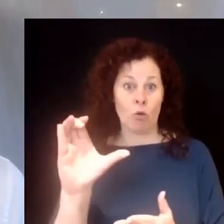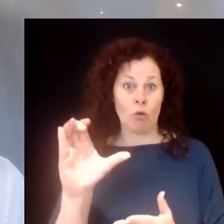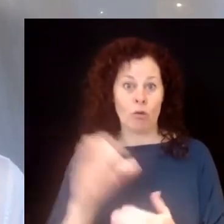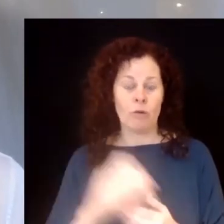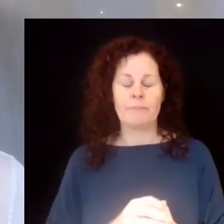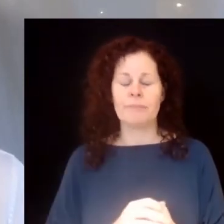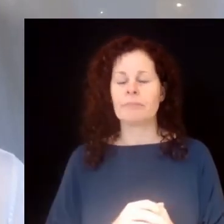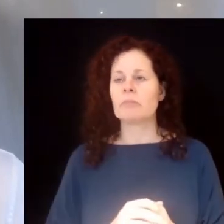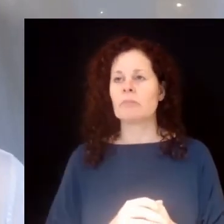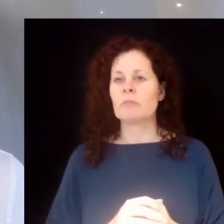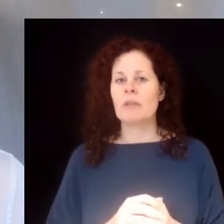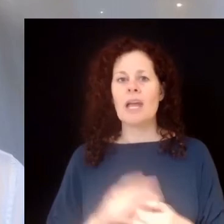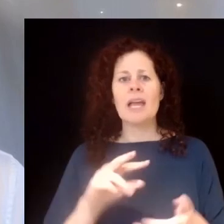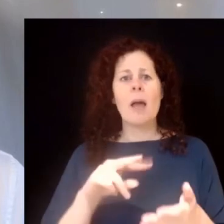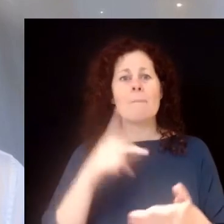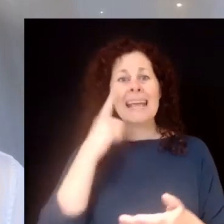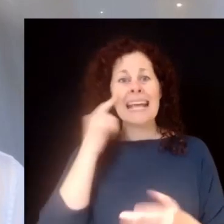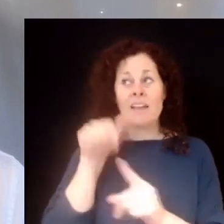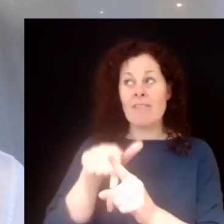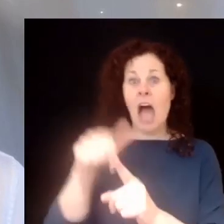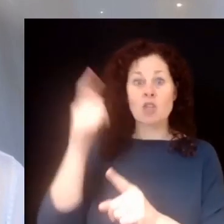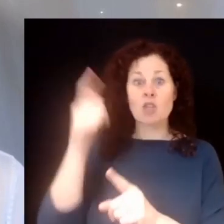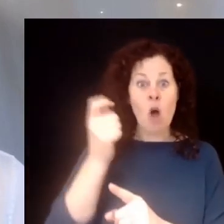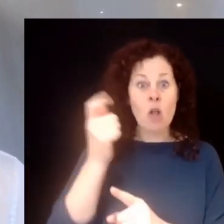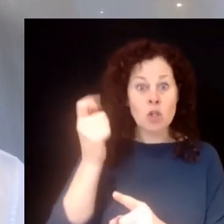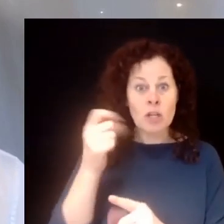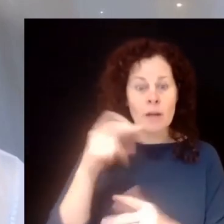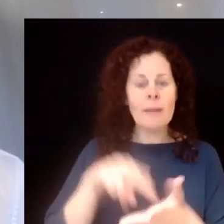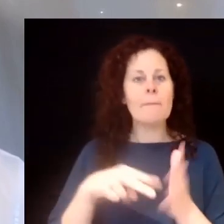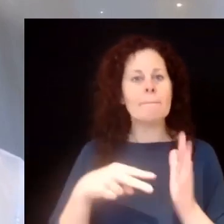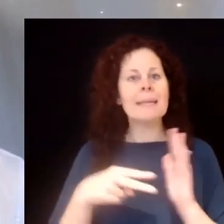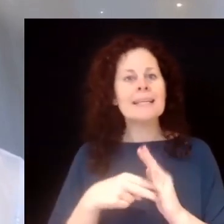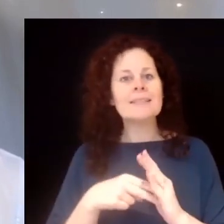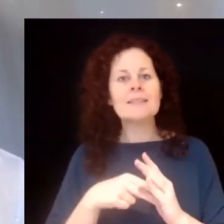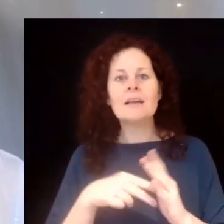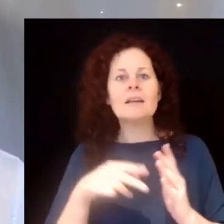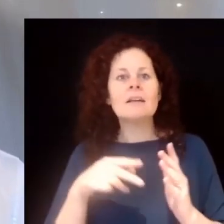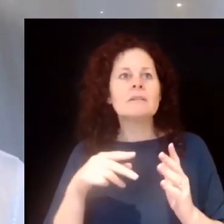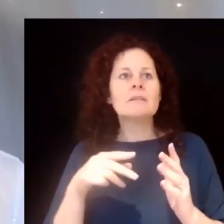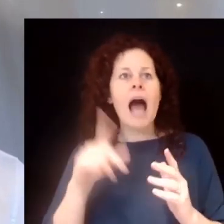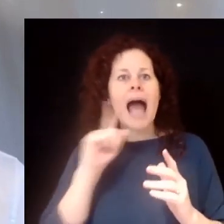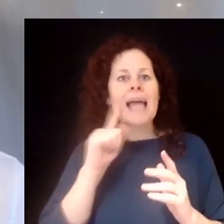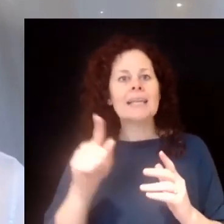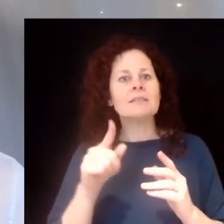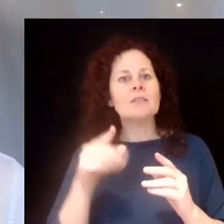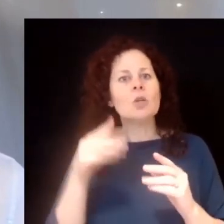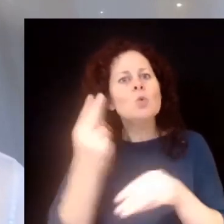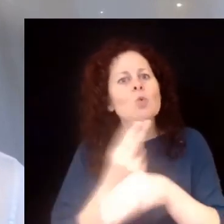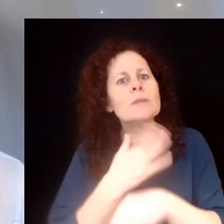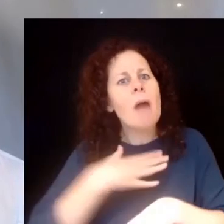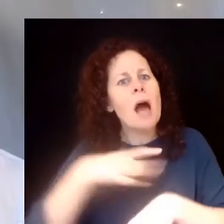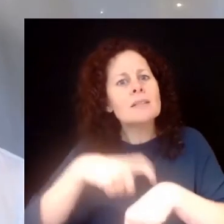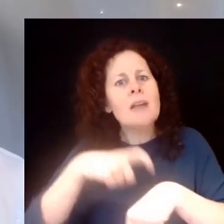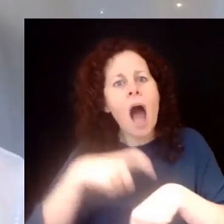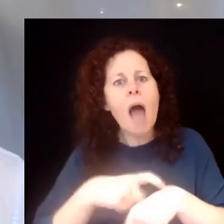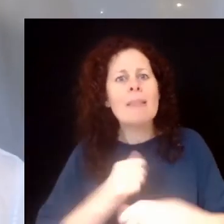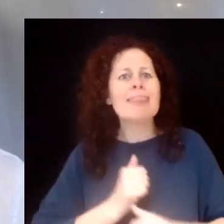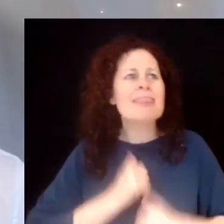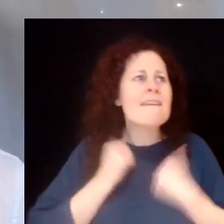color. This is all possible only because of my GSBA scholarship means that I get to spend my time